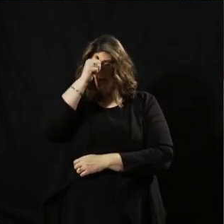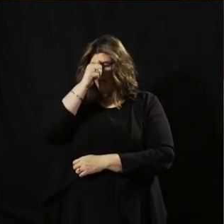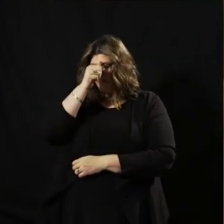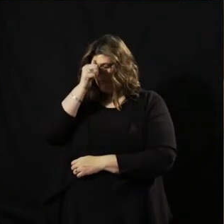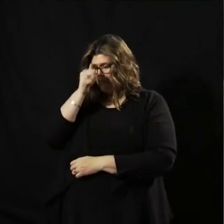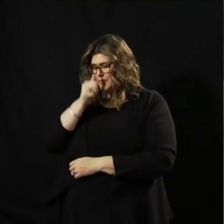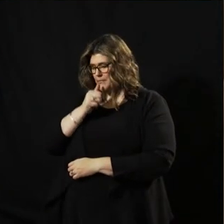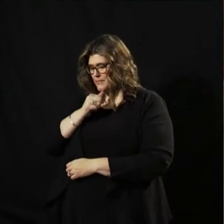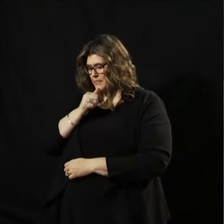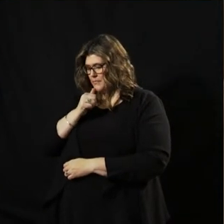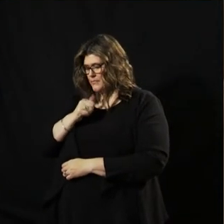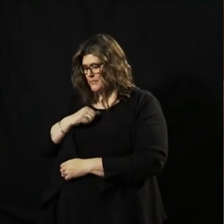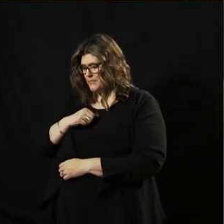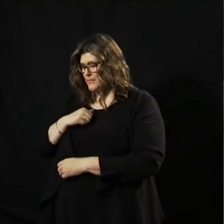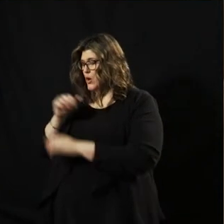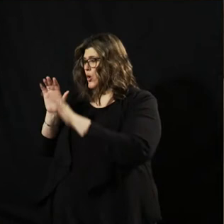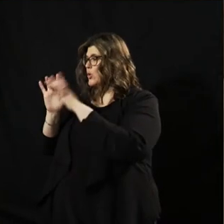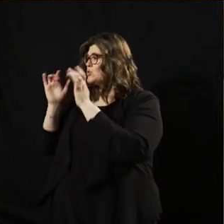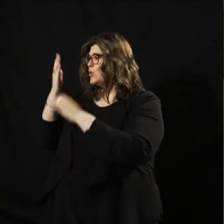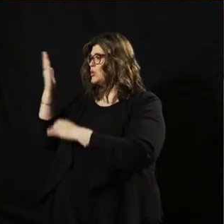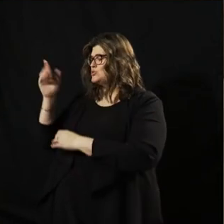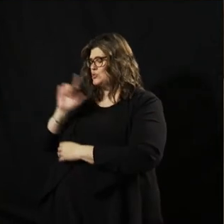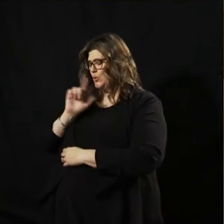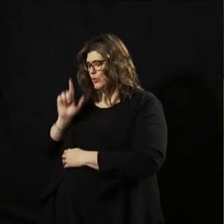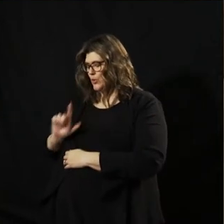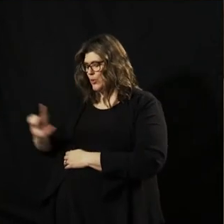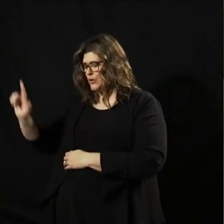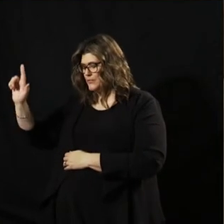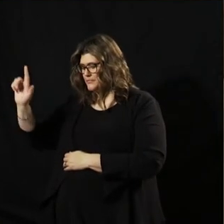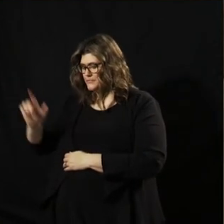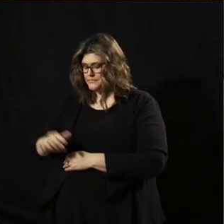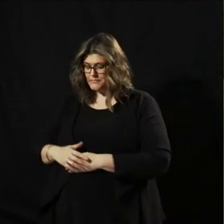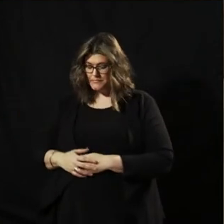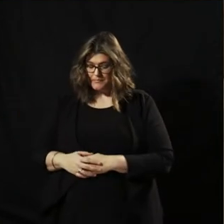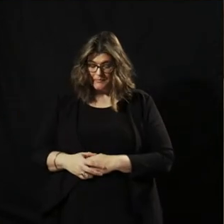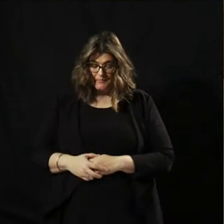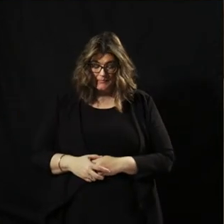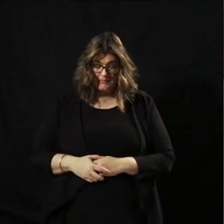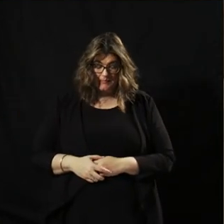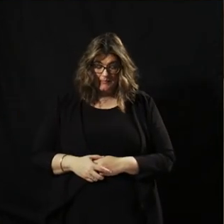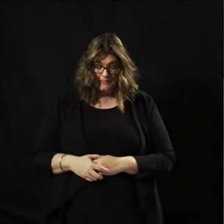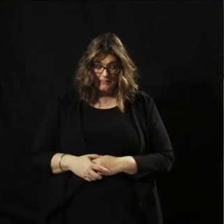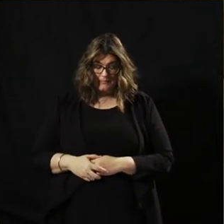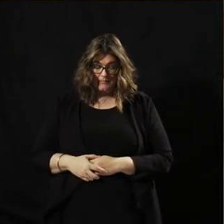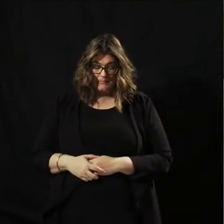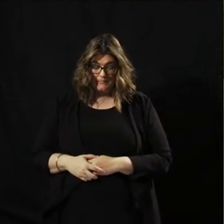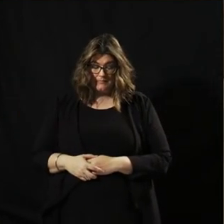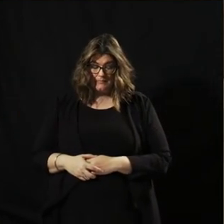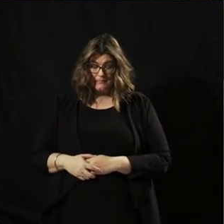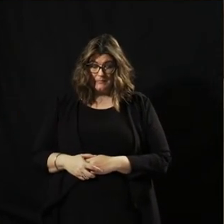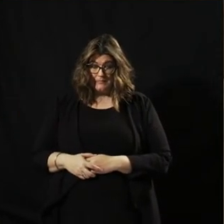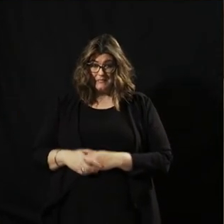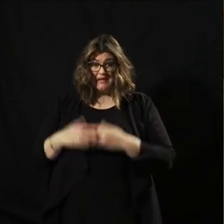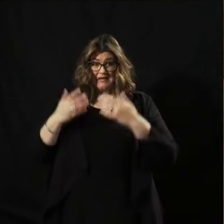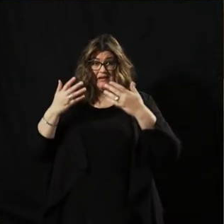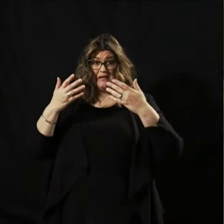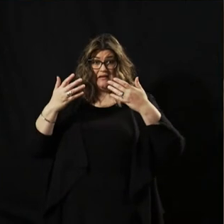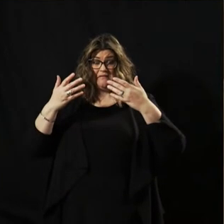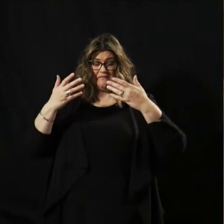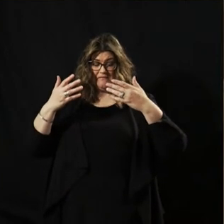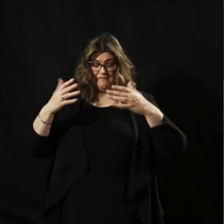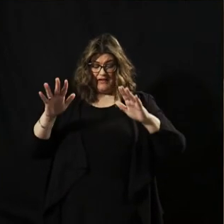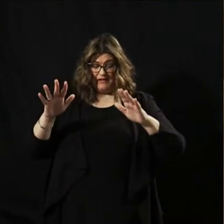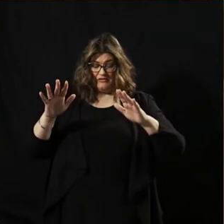Glory to you, O Lord. After after the Sabbath, as